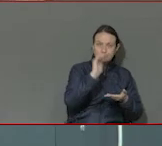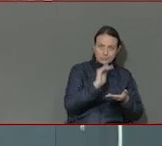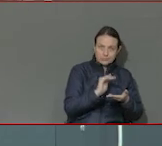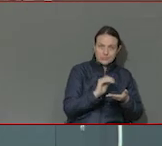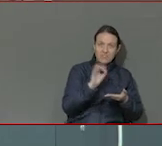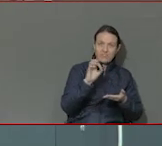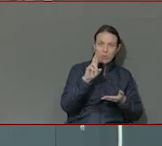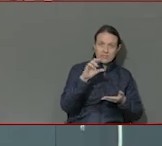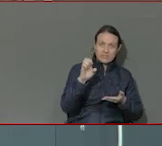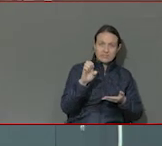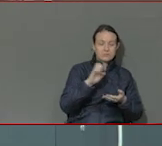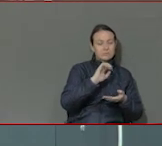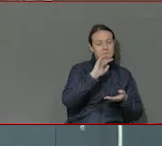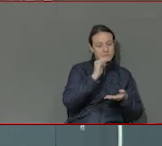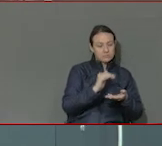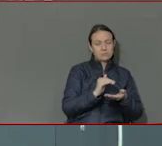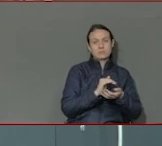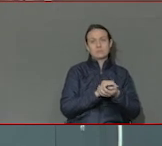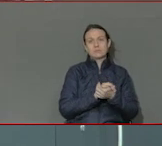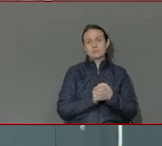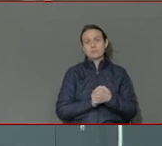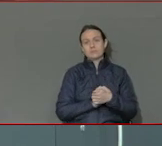be less.